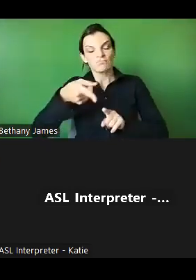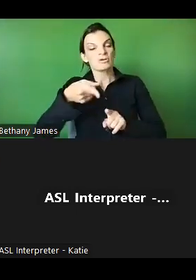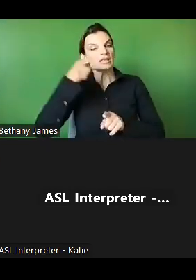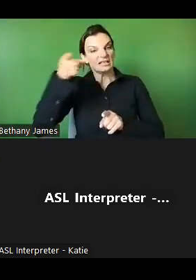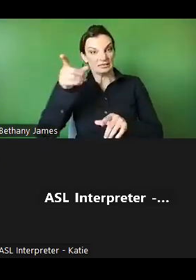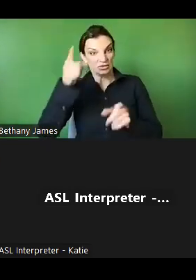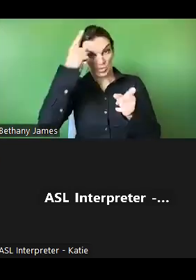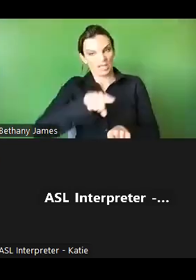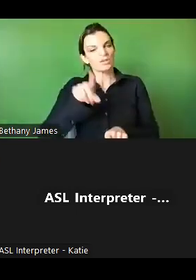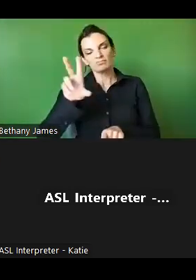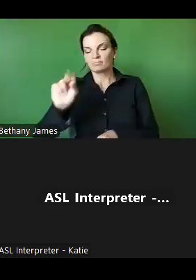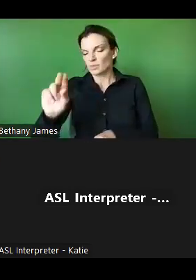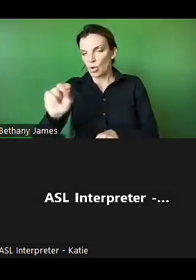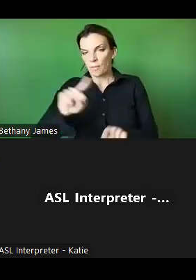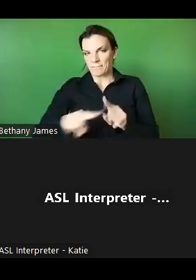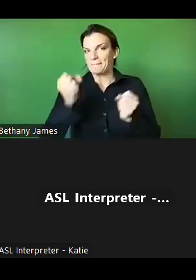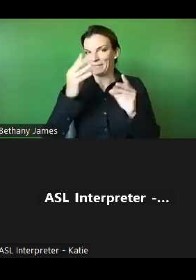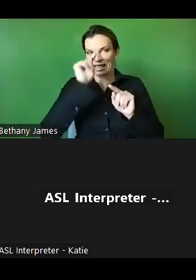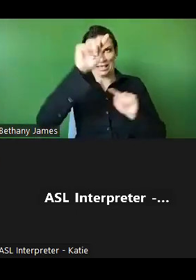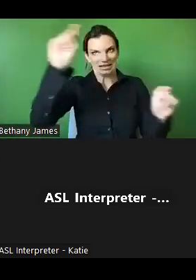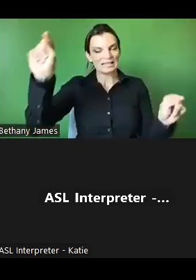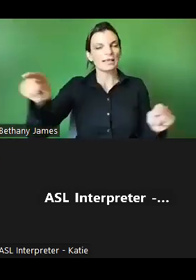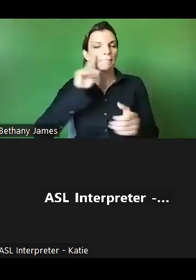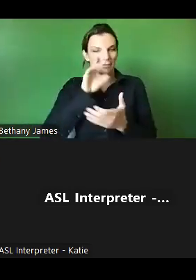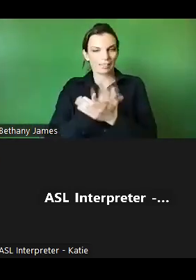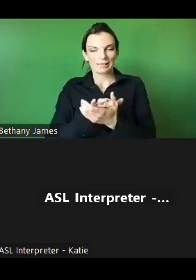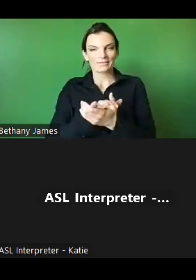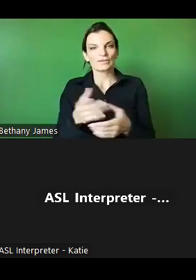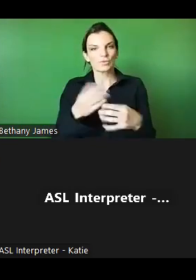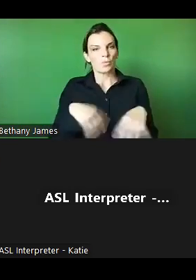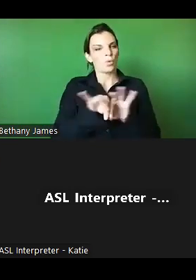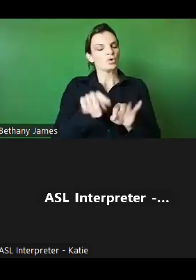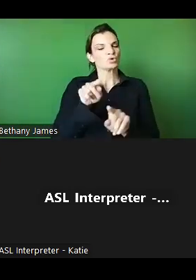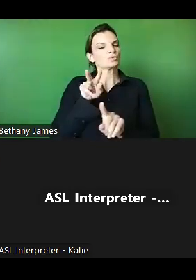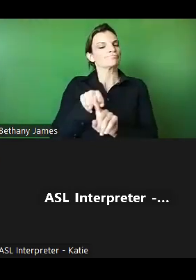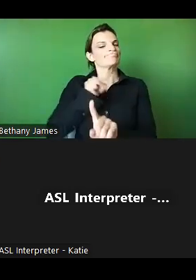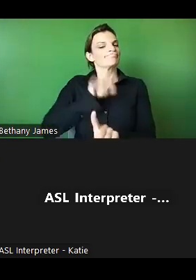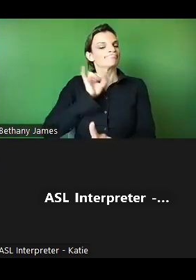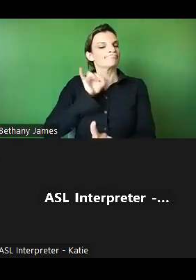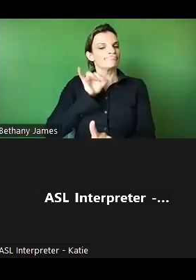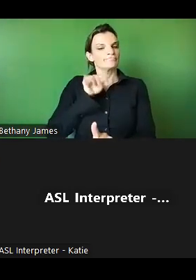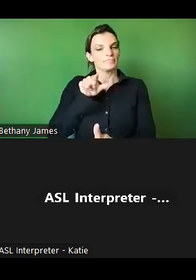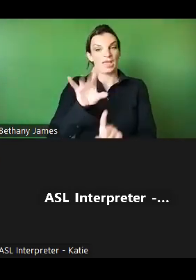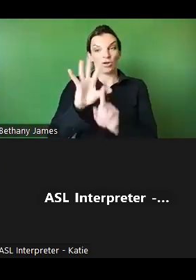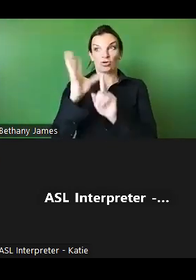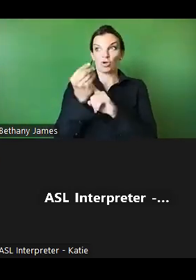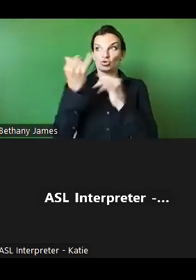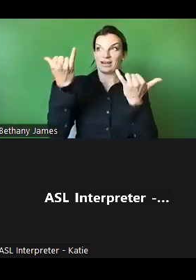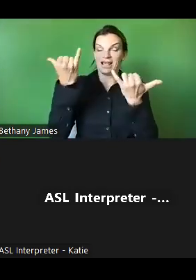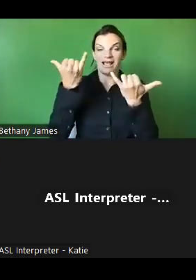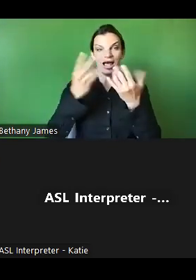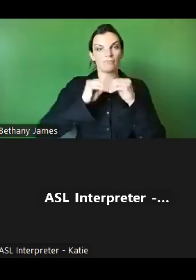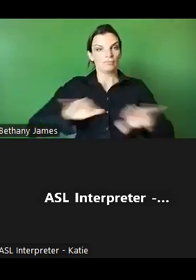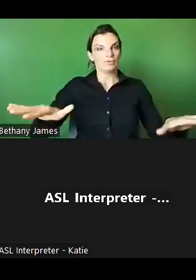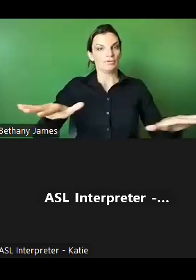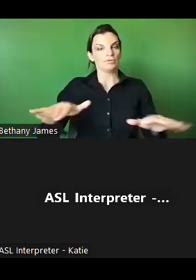that is dangerous, that we need to be aware of, to say, how is the cultural moment impacting the customer